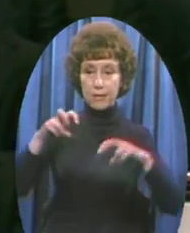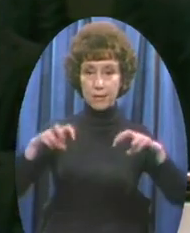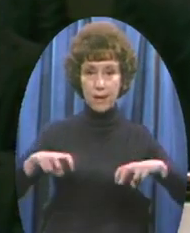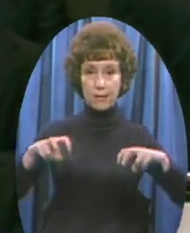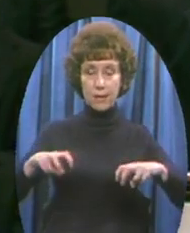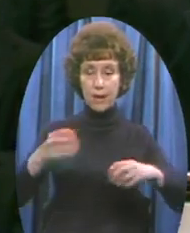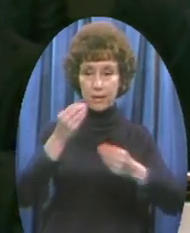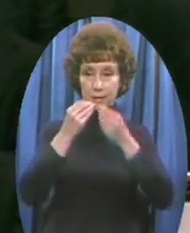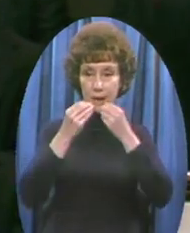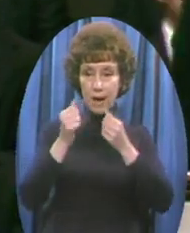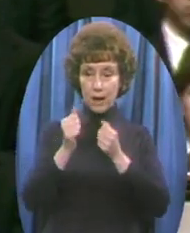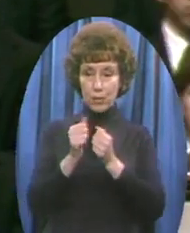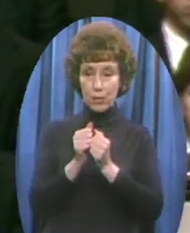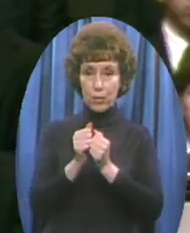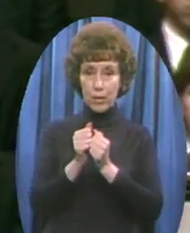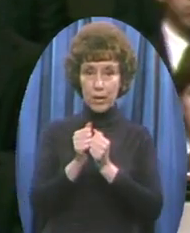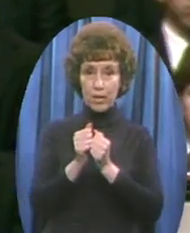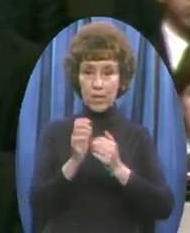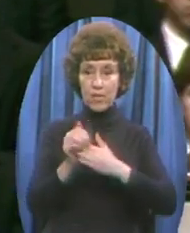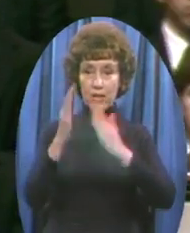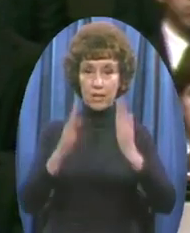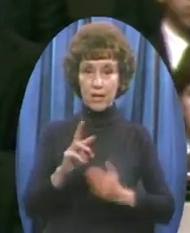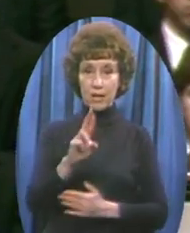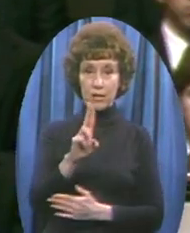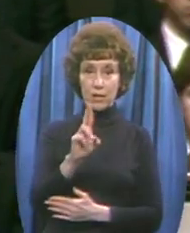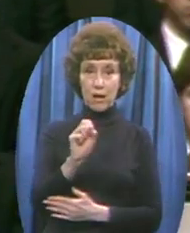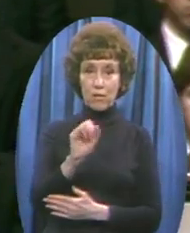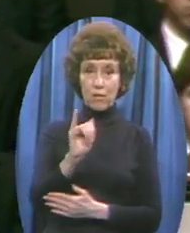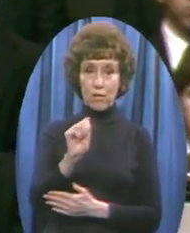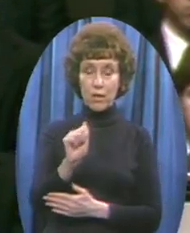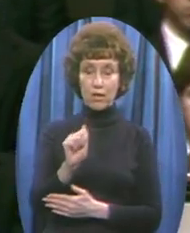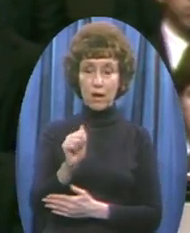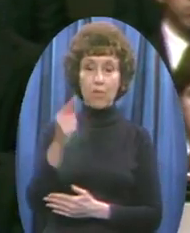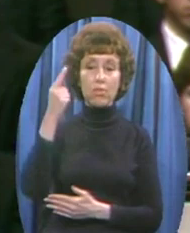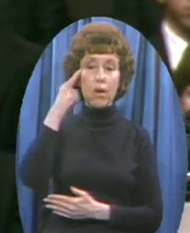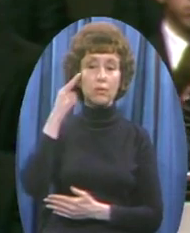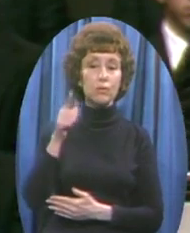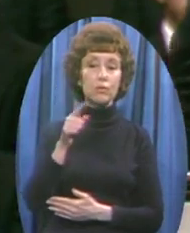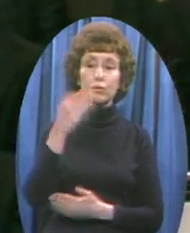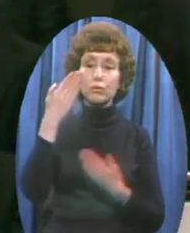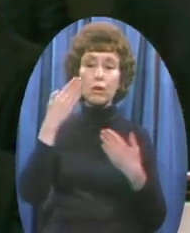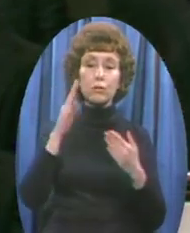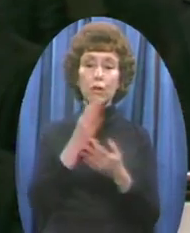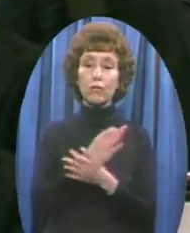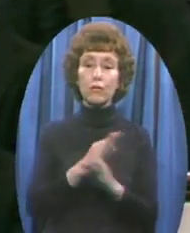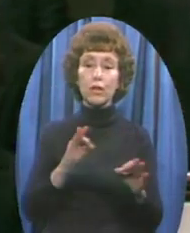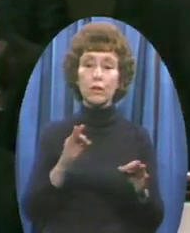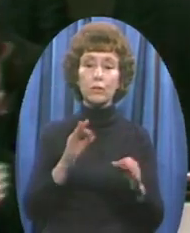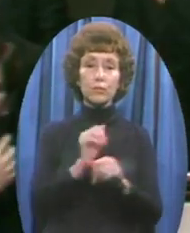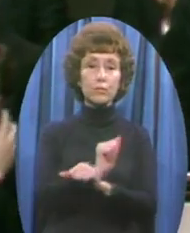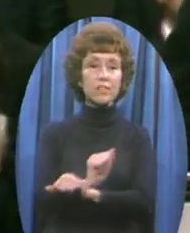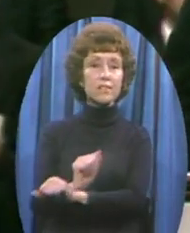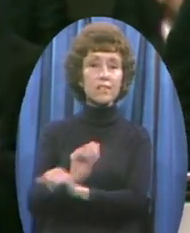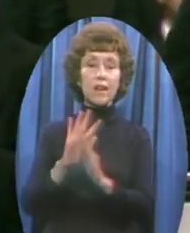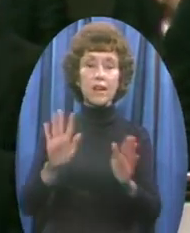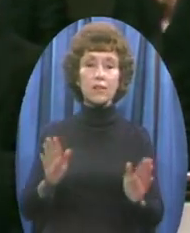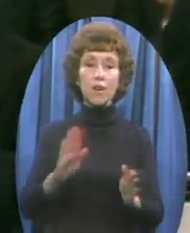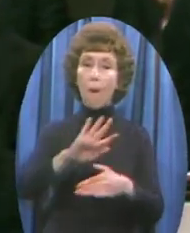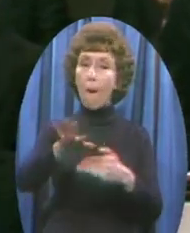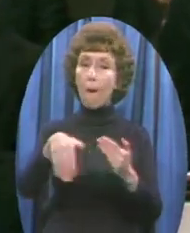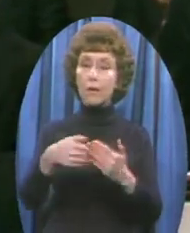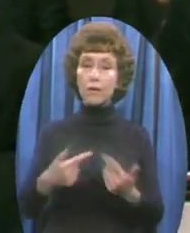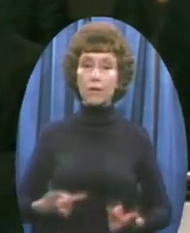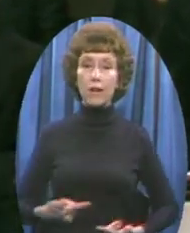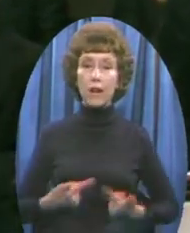thought, you men know nothing of freedom. You've been slaves all of your life. And finally, he said, on that day when we all inside the